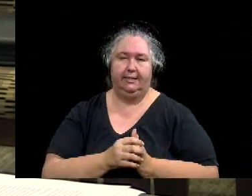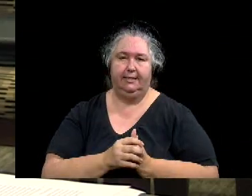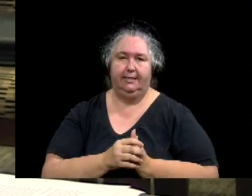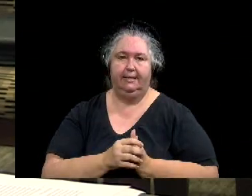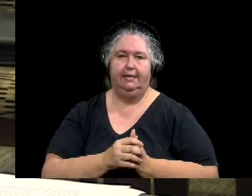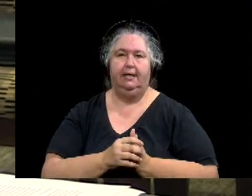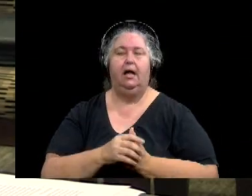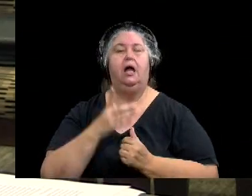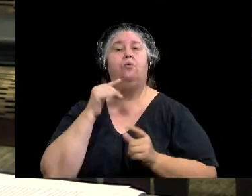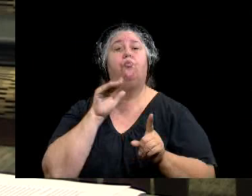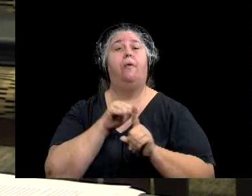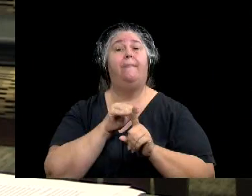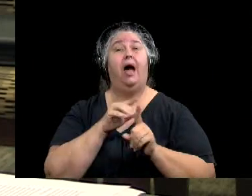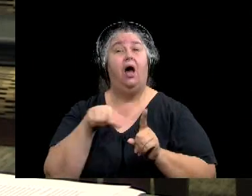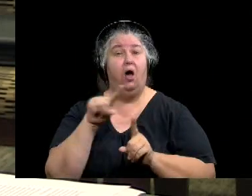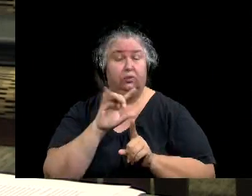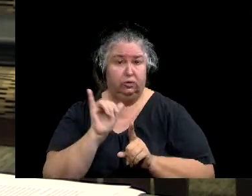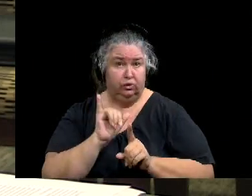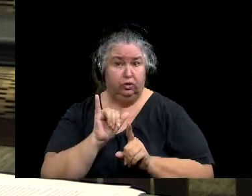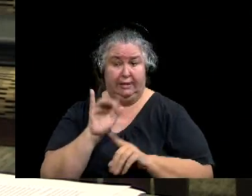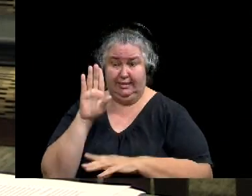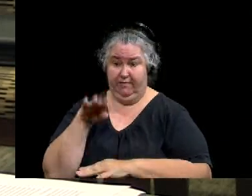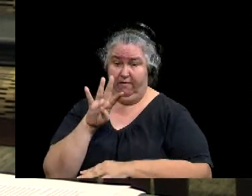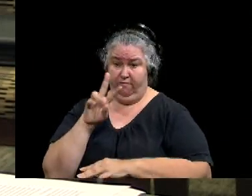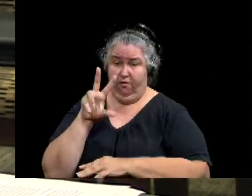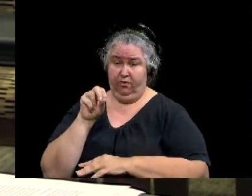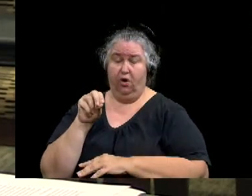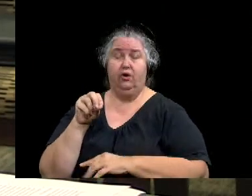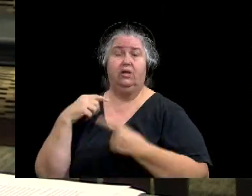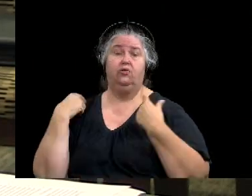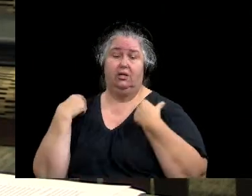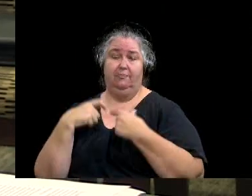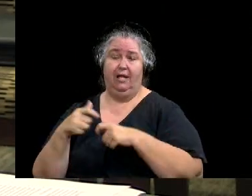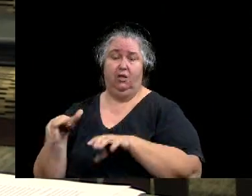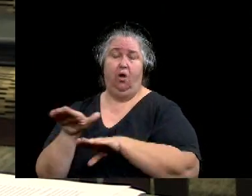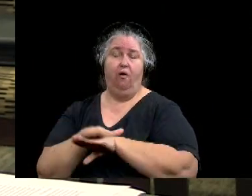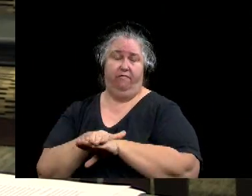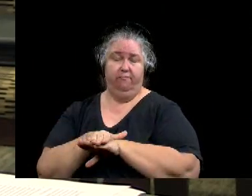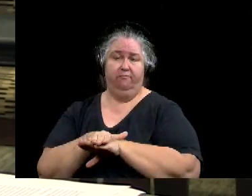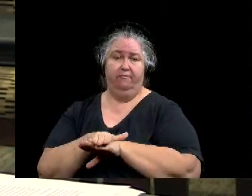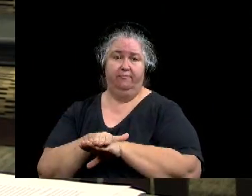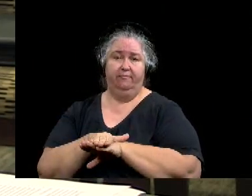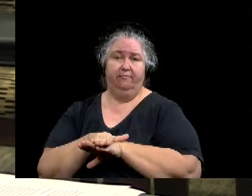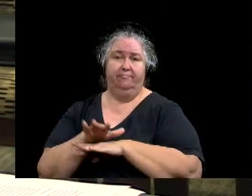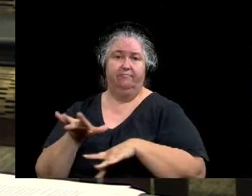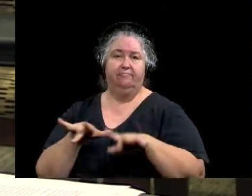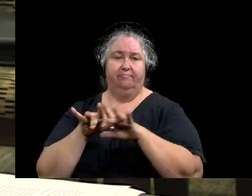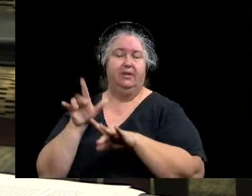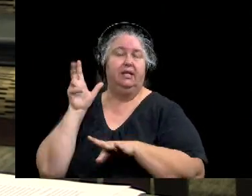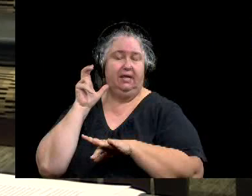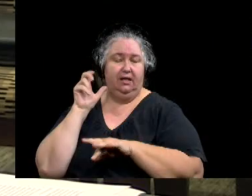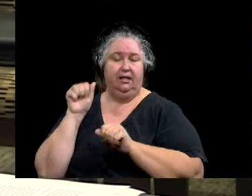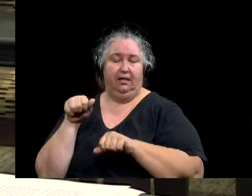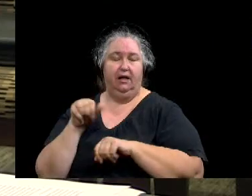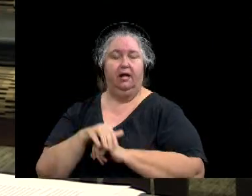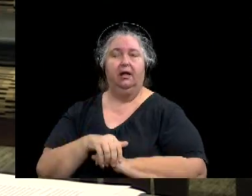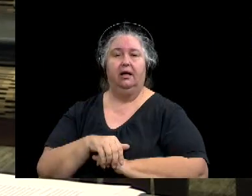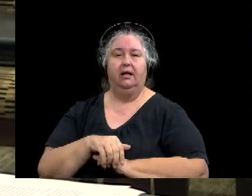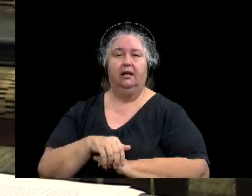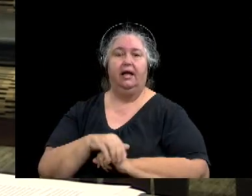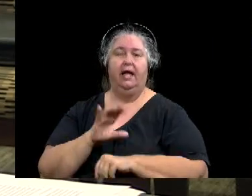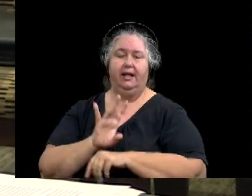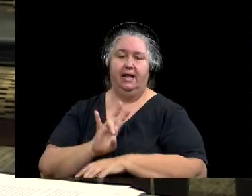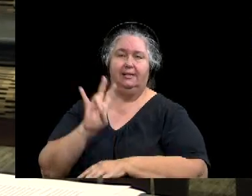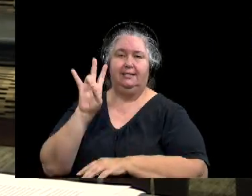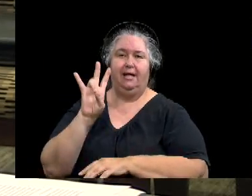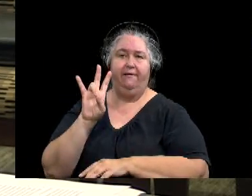everybody that this afternoon at 4:30 there will be a complete Spanish replay of this in Spanish interpretation. And then at 7 o'clock